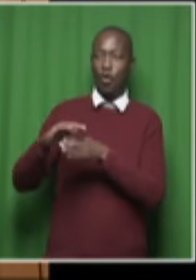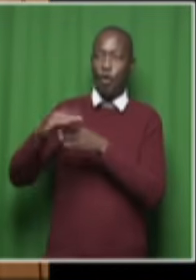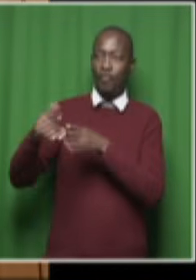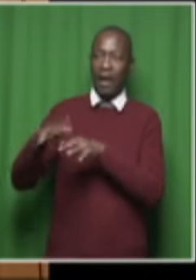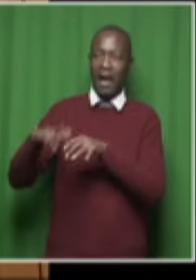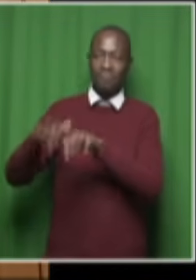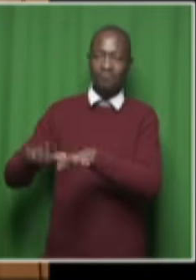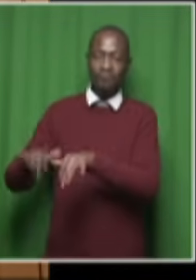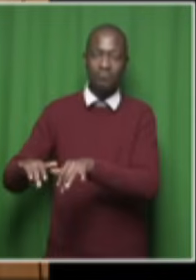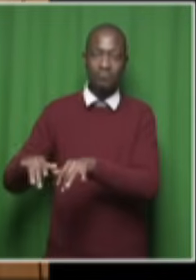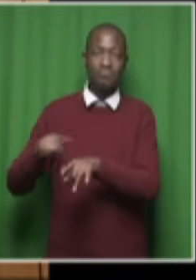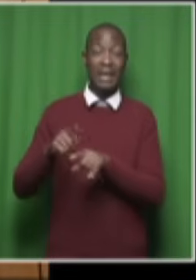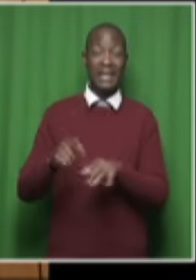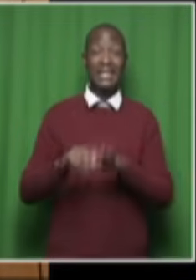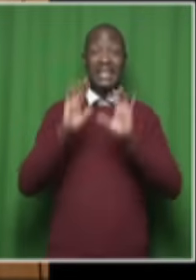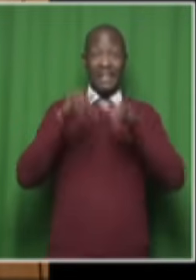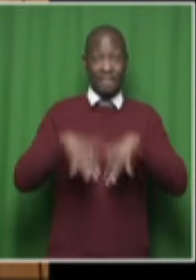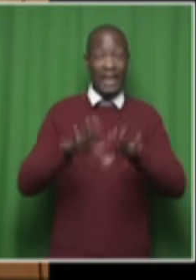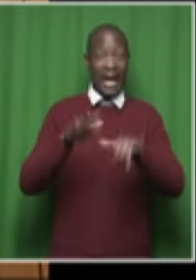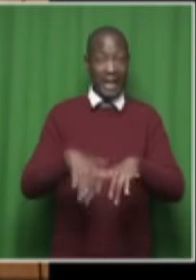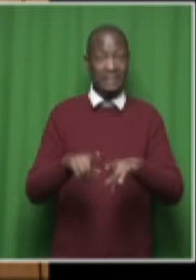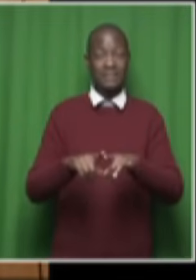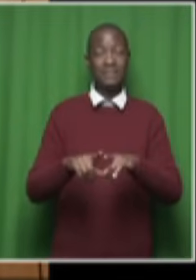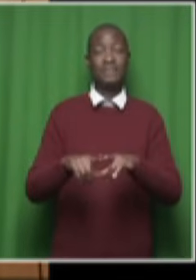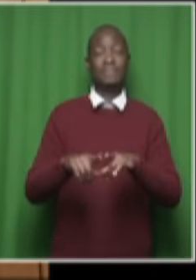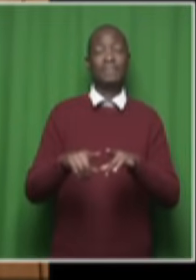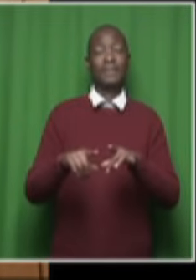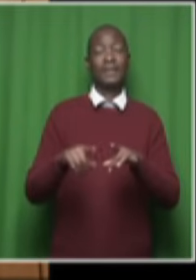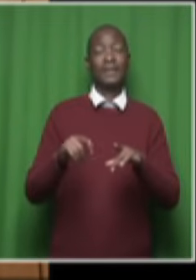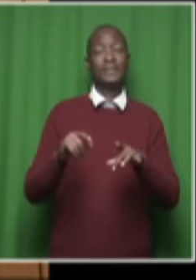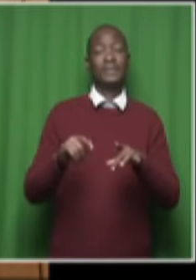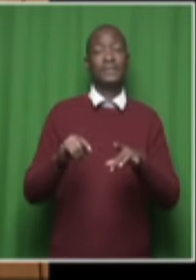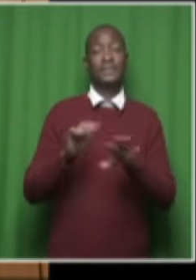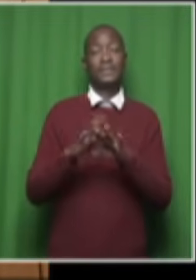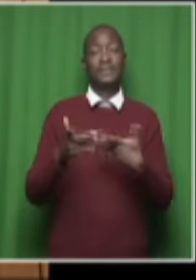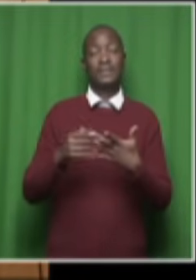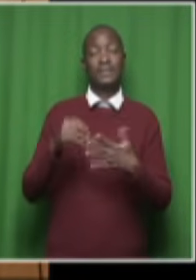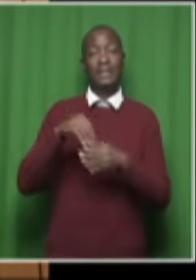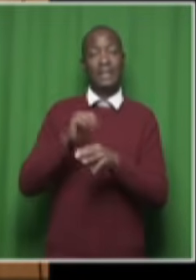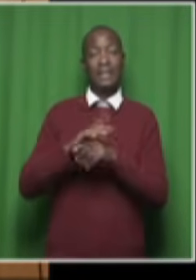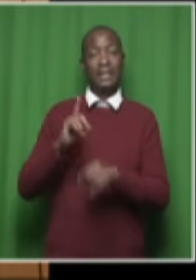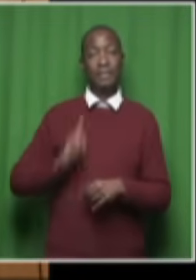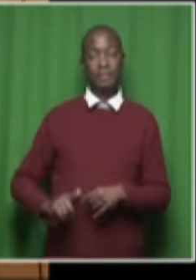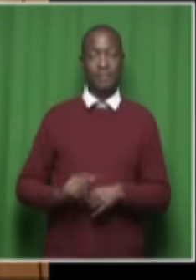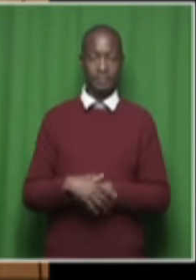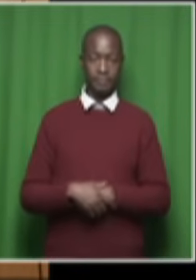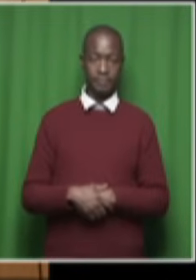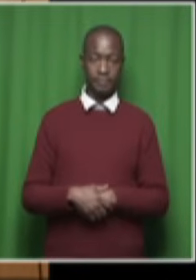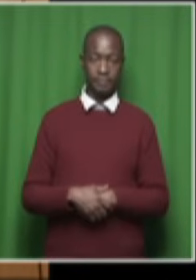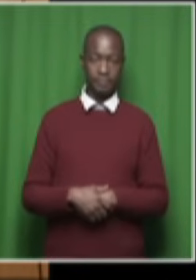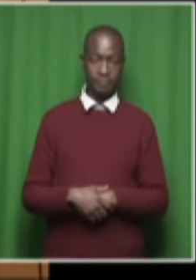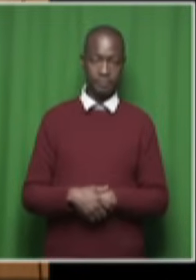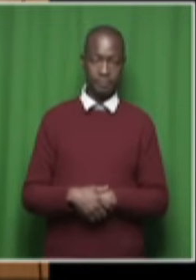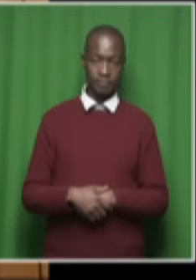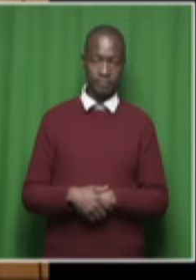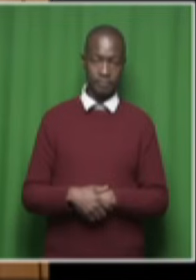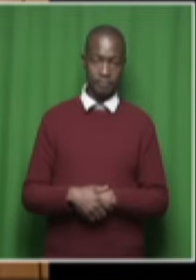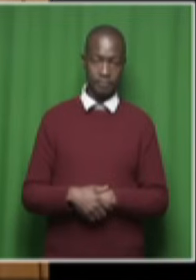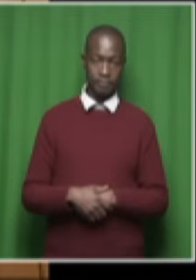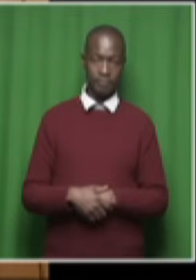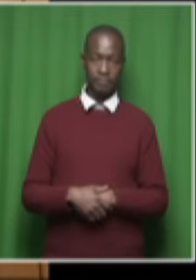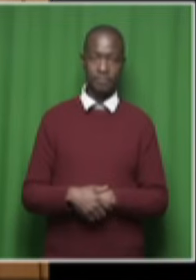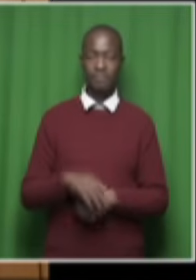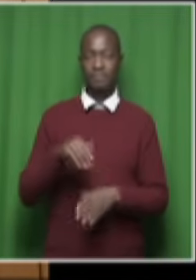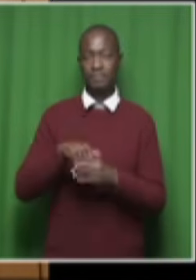that caused the flooding in Greece. And afterwards, that caused the flooding in Libya later. Yeah, yeah. Just in the case of South